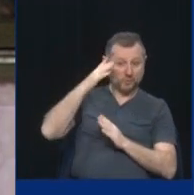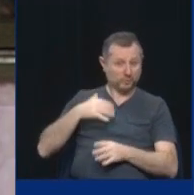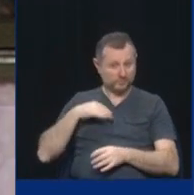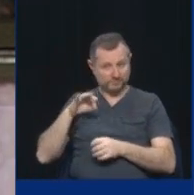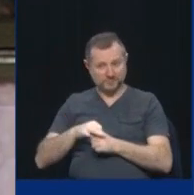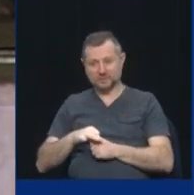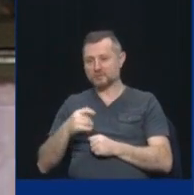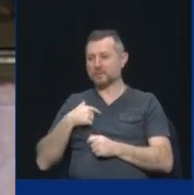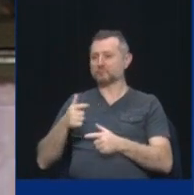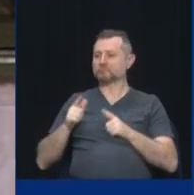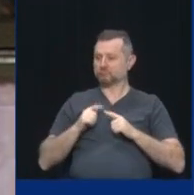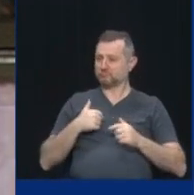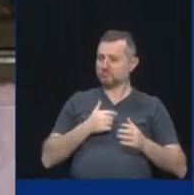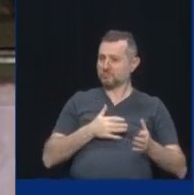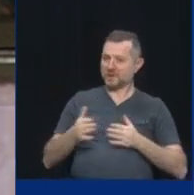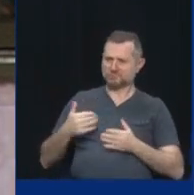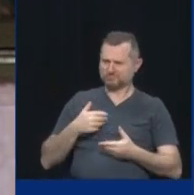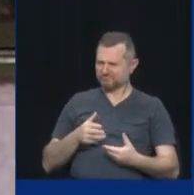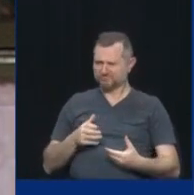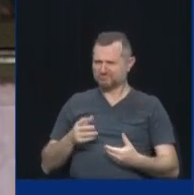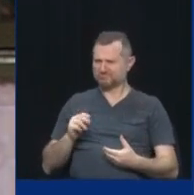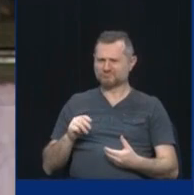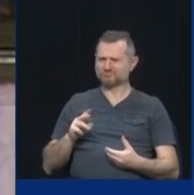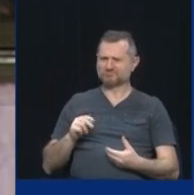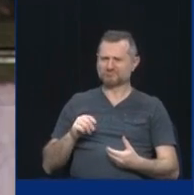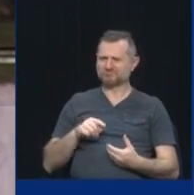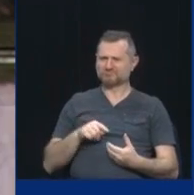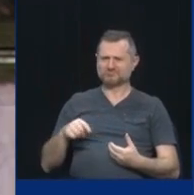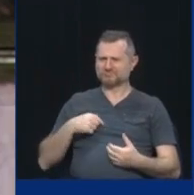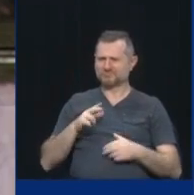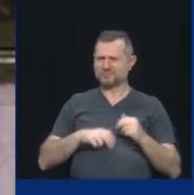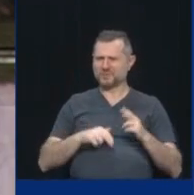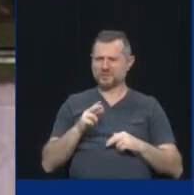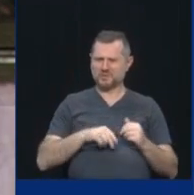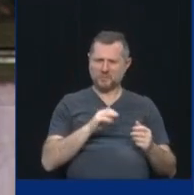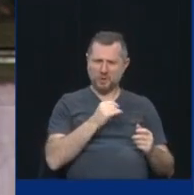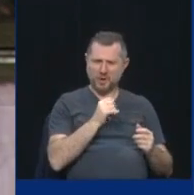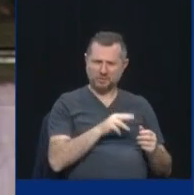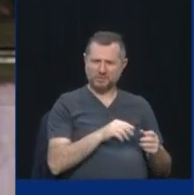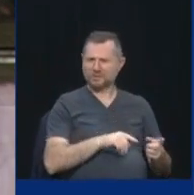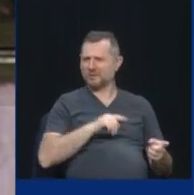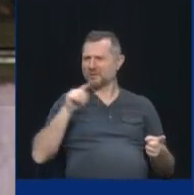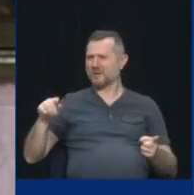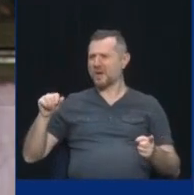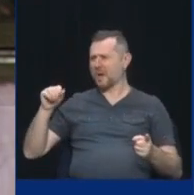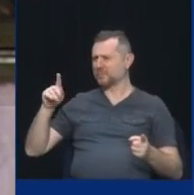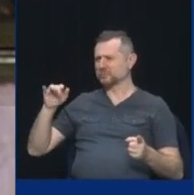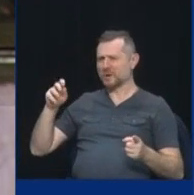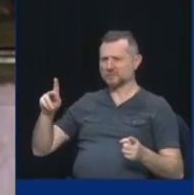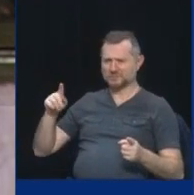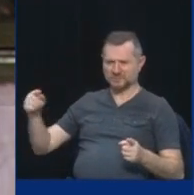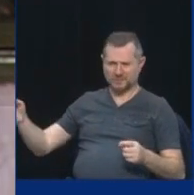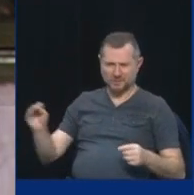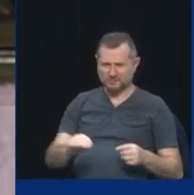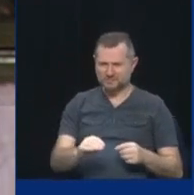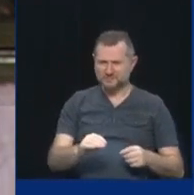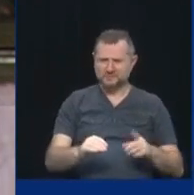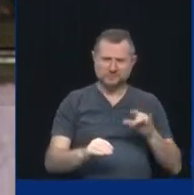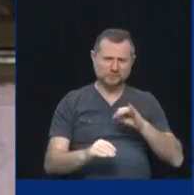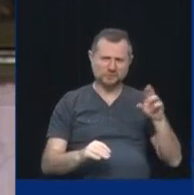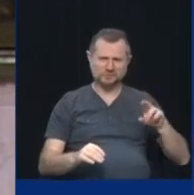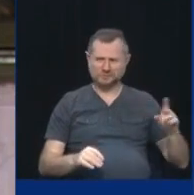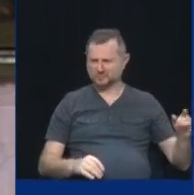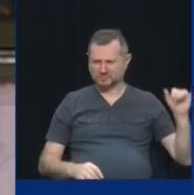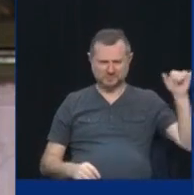Why would we build Moynihan, Amtrak riders move into Moynihan, But Long Island Railroad stays in Penn.